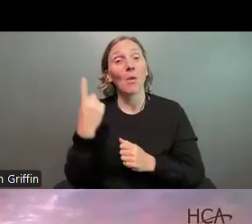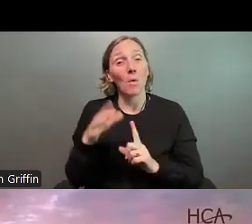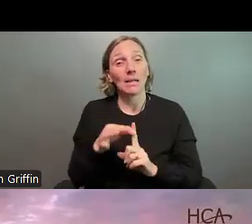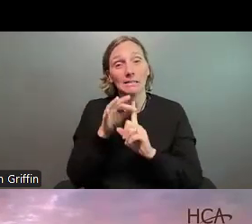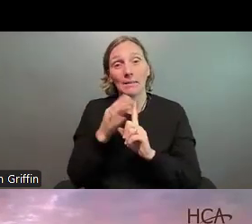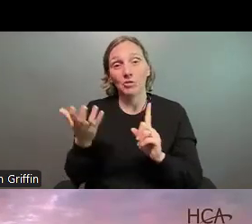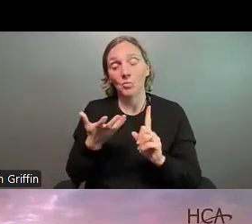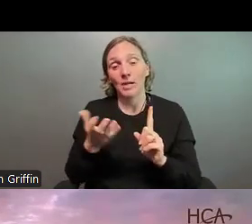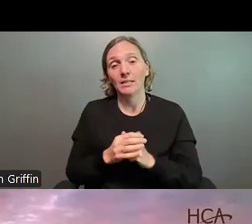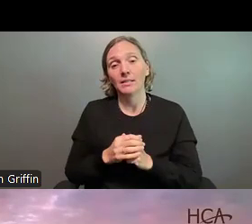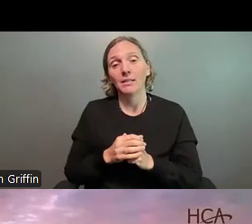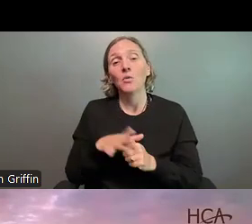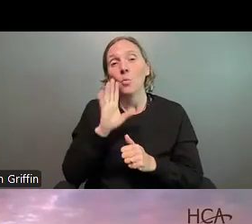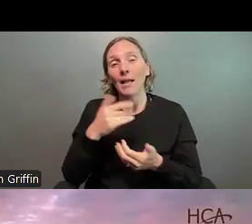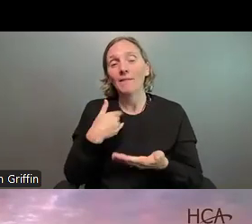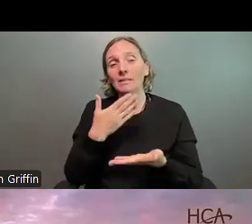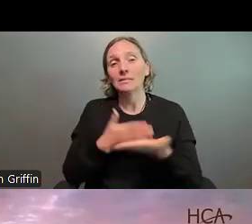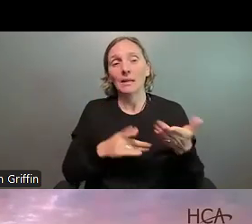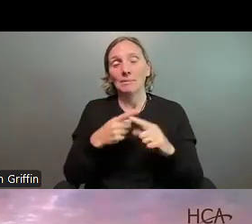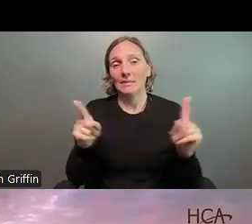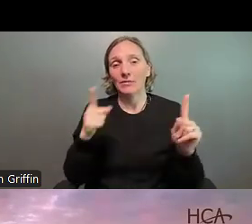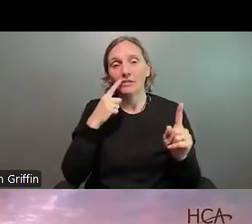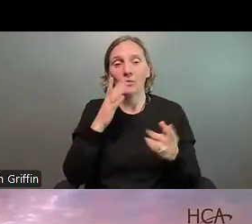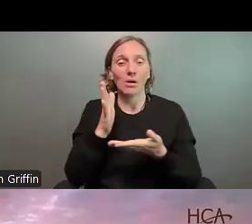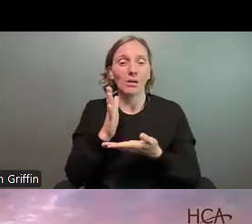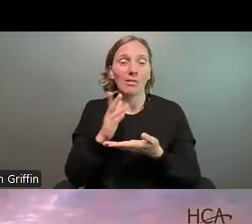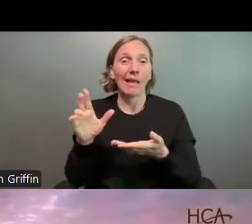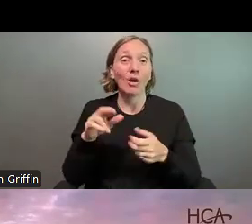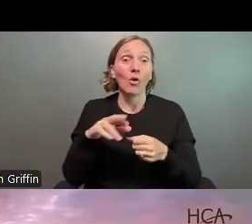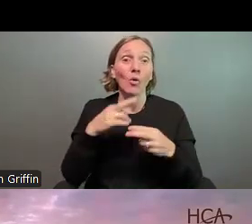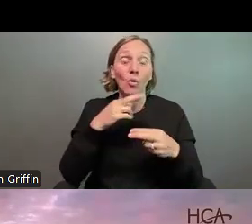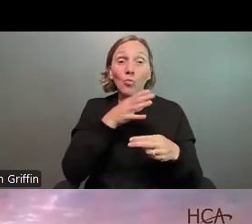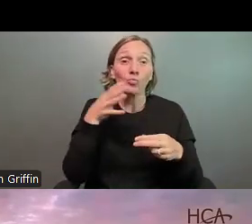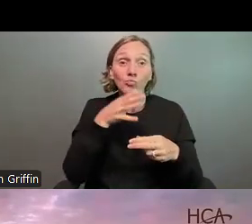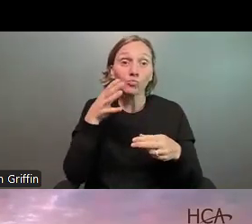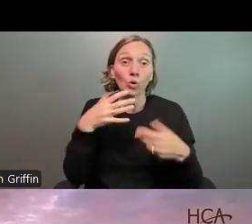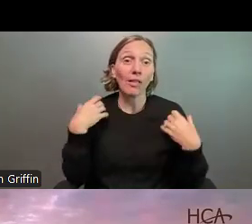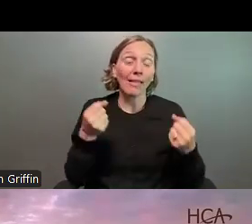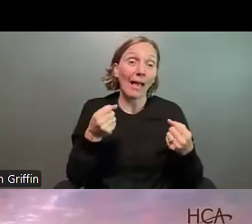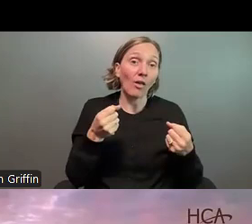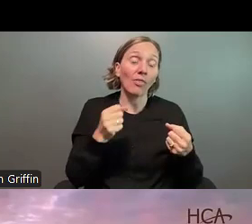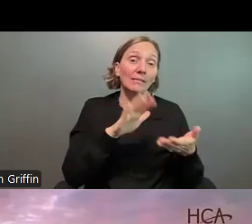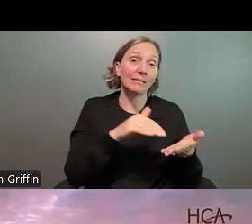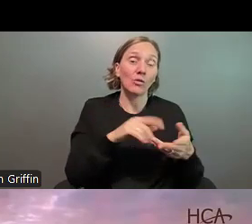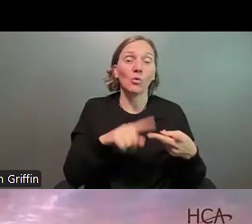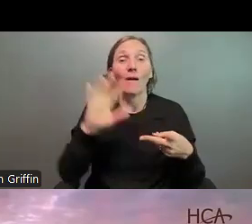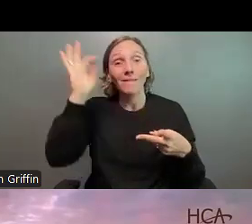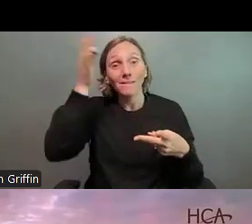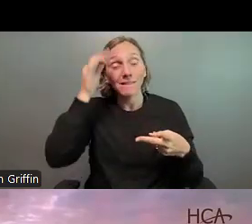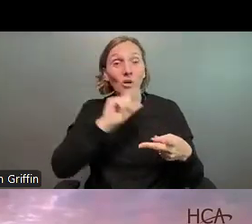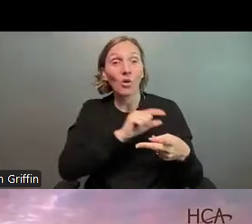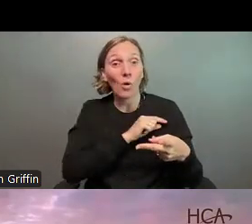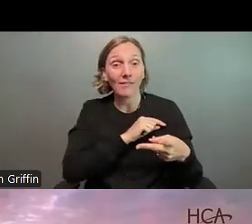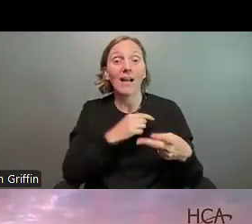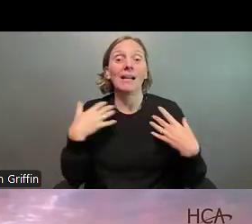know there's going to be some difference for those of you like rural health centers or federally qualified health centers who receiving a